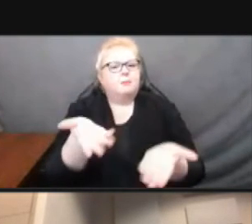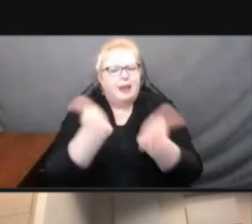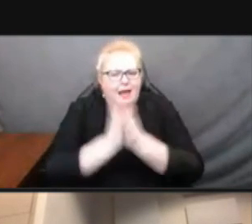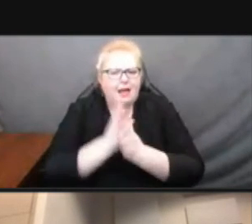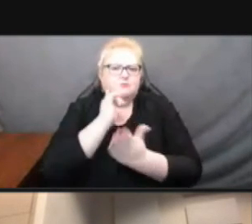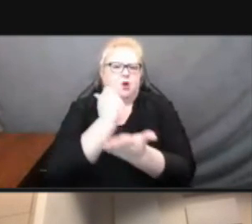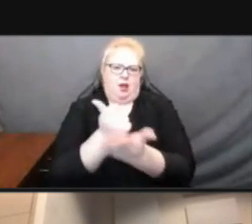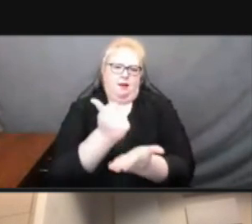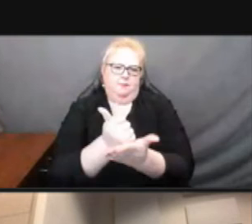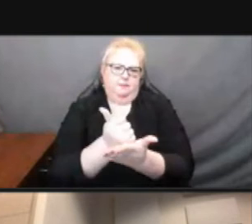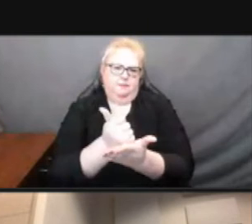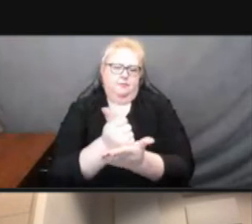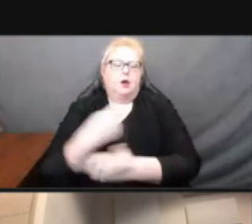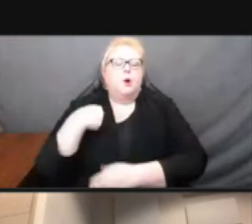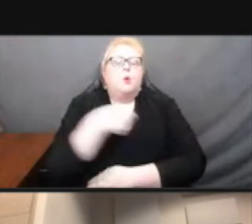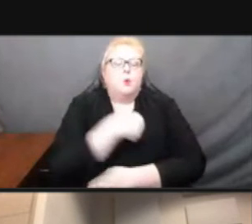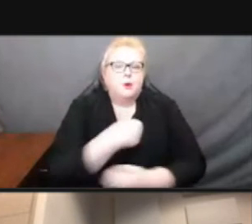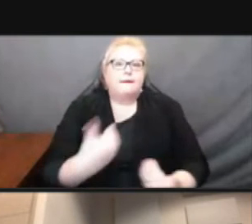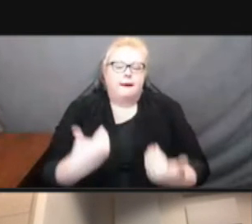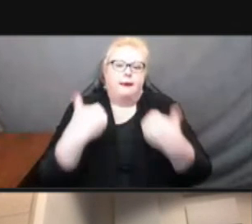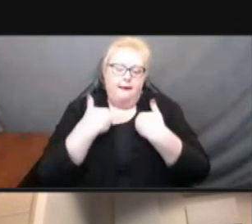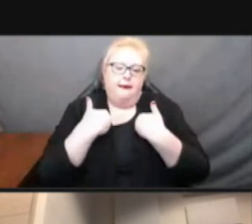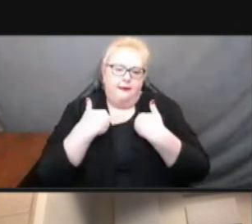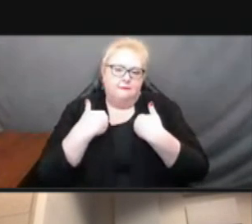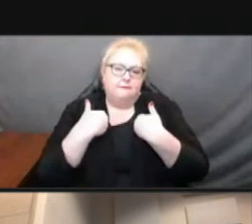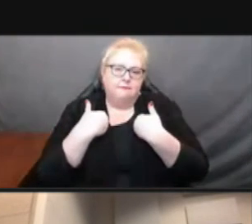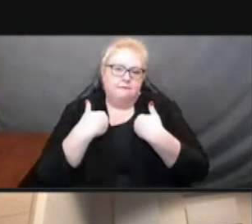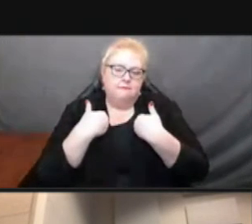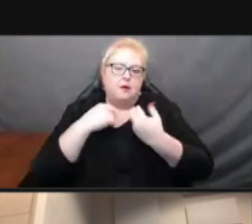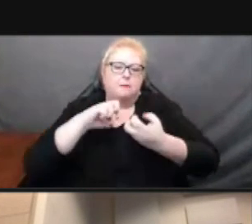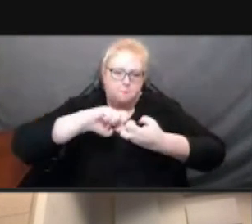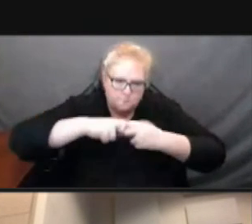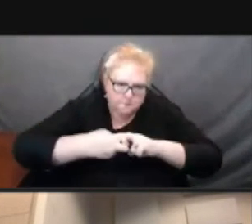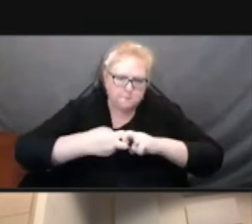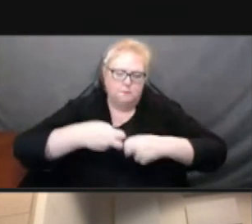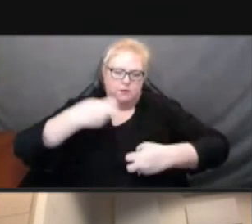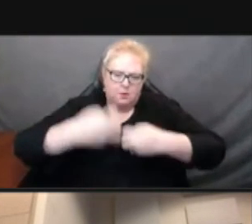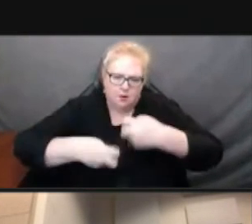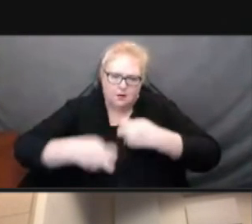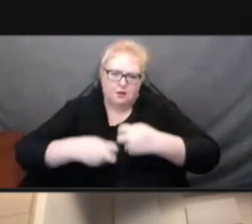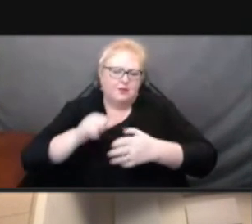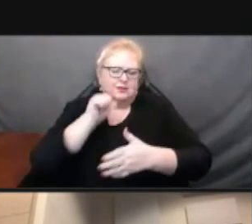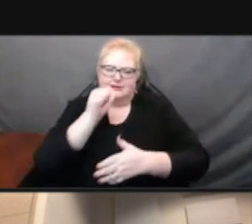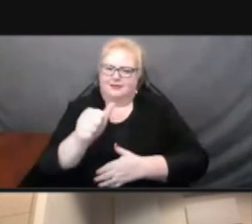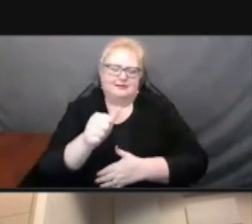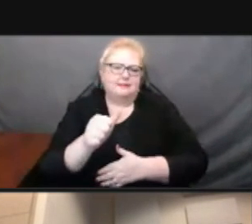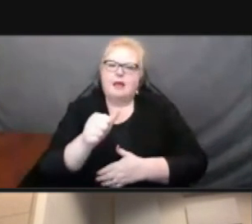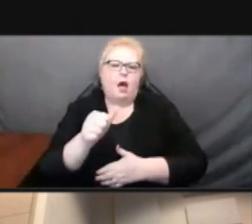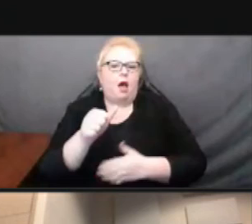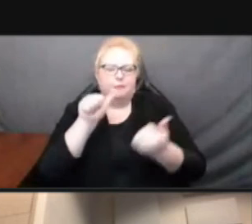We've got some issues that need to be addressed that aren't being addressed. There isn't stability at the police department.